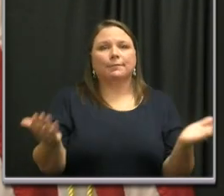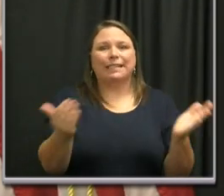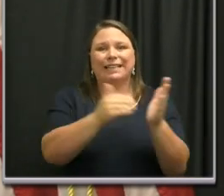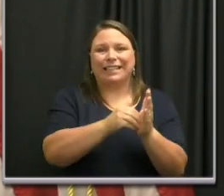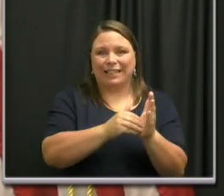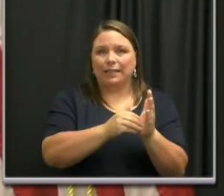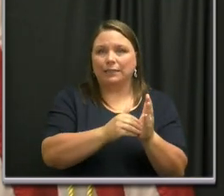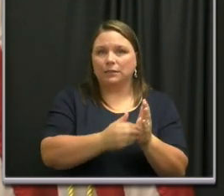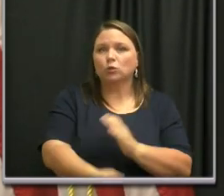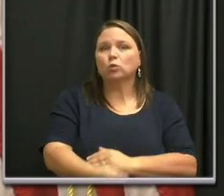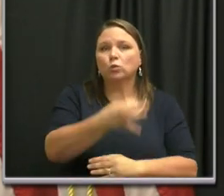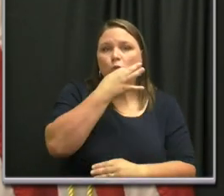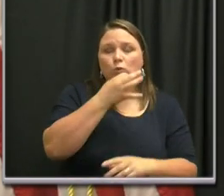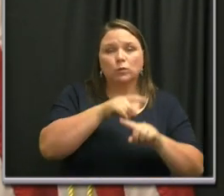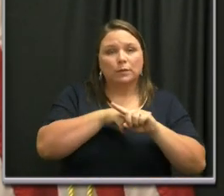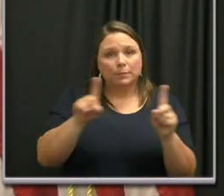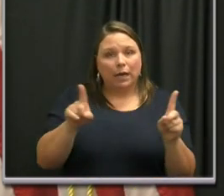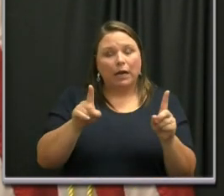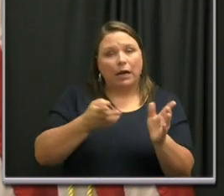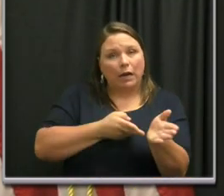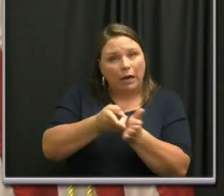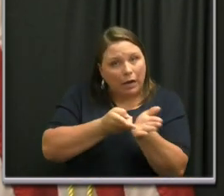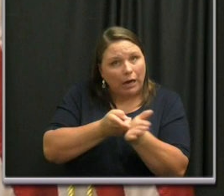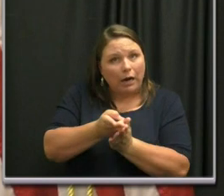But in the end,